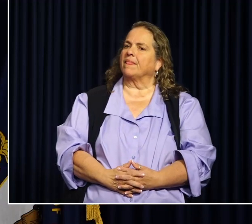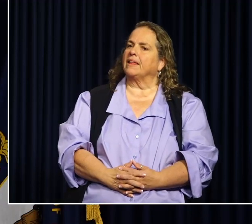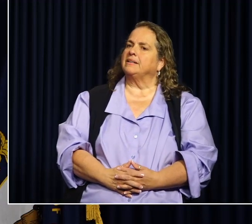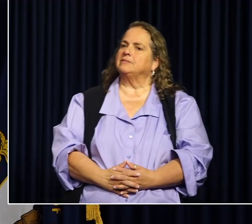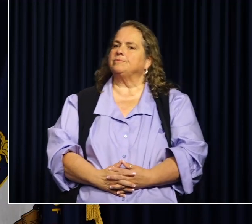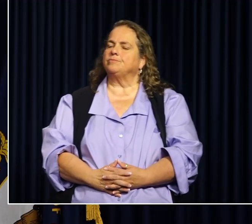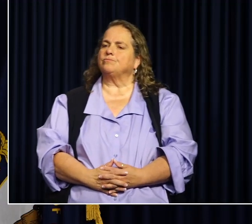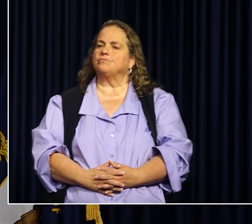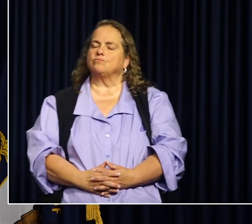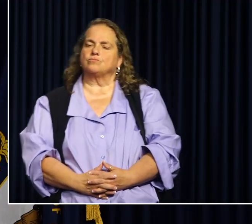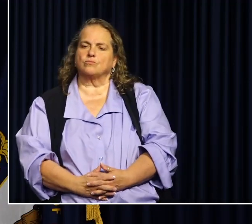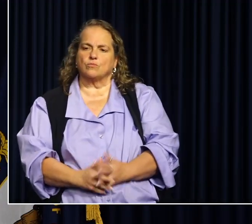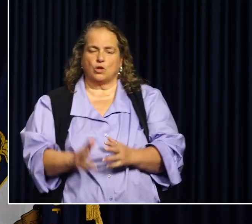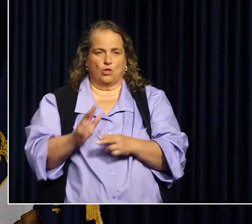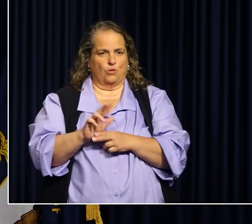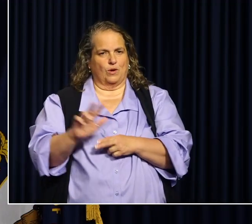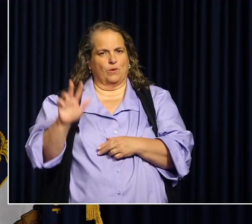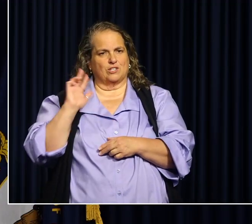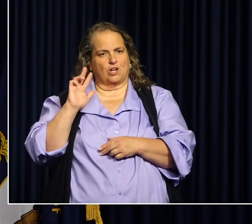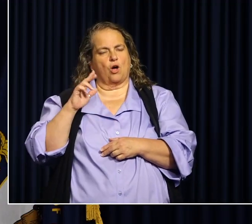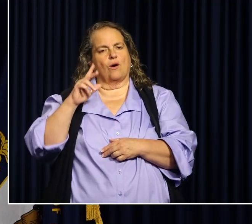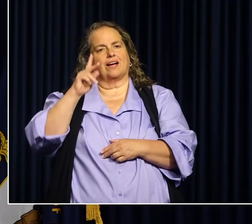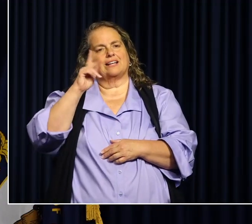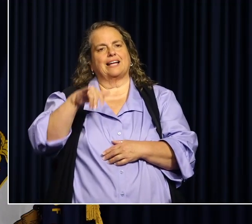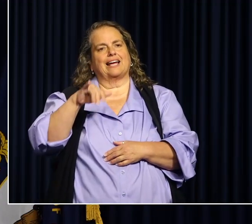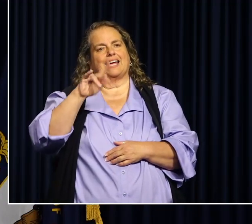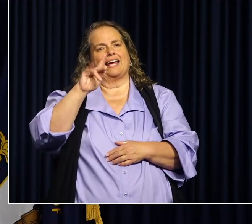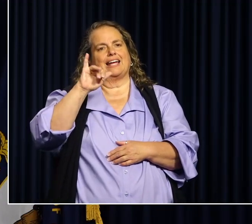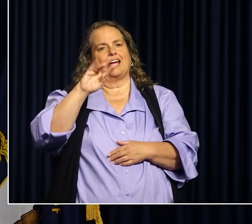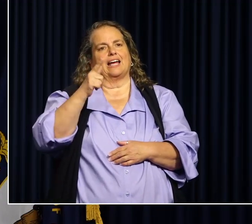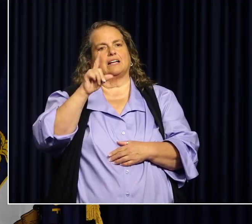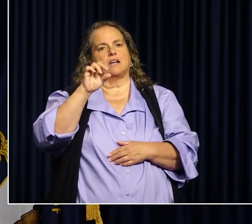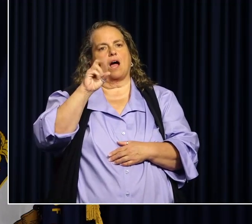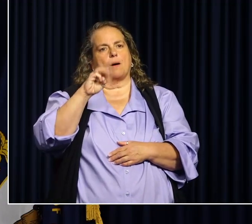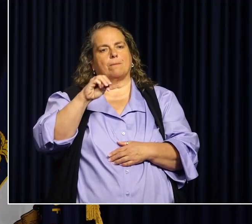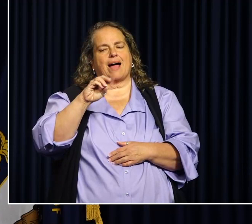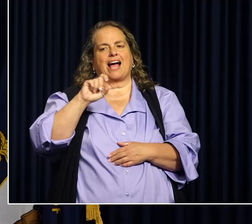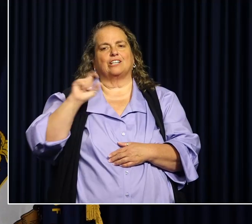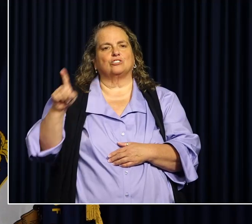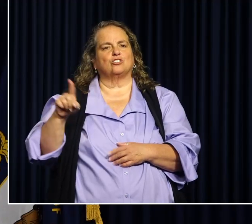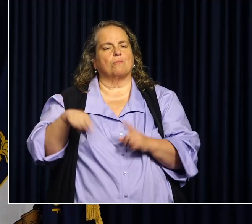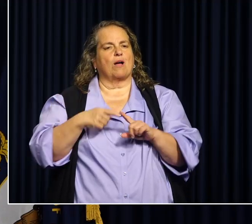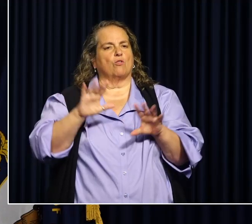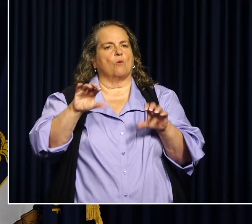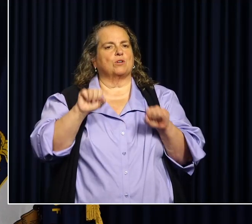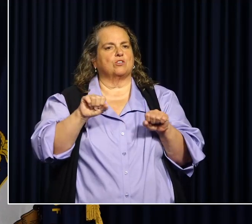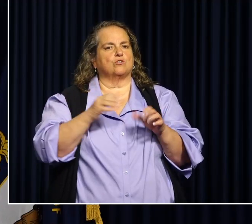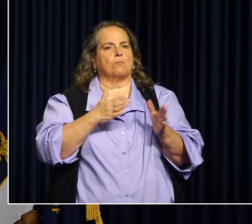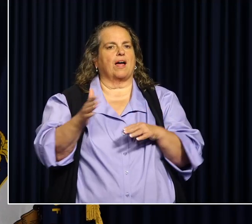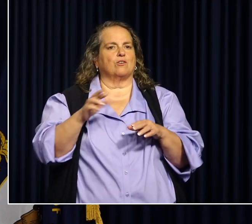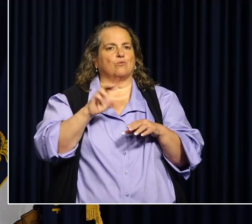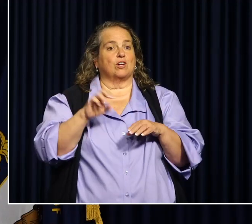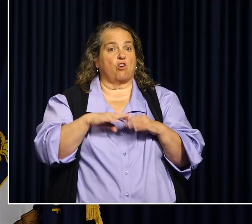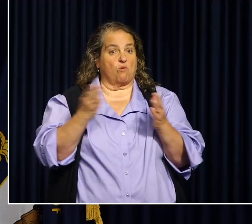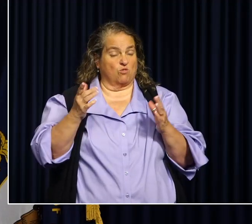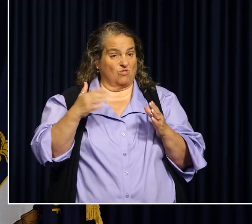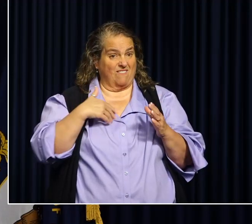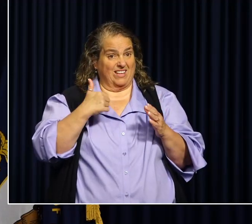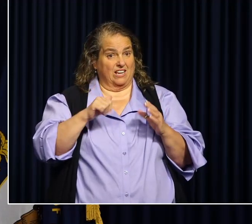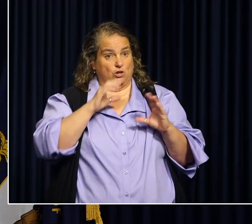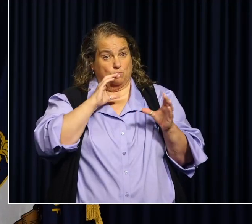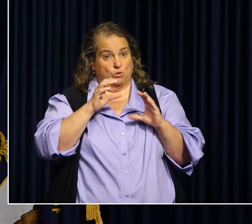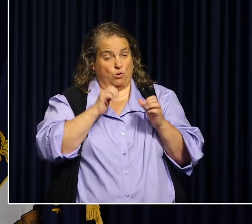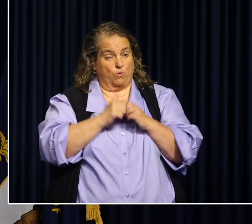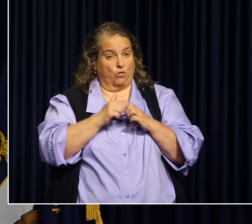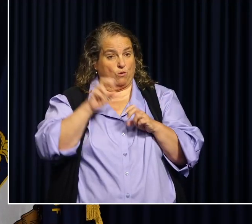weeks ago or so, you were asked about Kentucky Kingdom and their potential plan to reopen. I was just wondering if you could give an update as far as your communications with the amusement park and